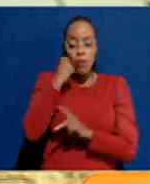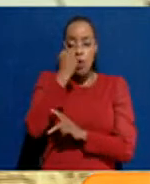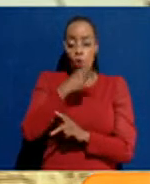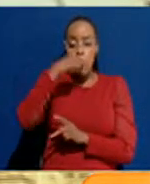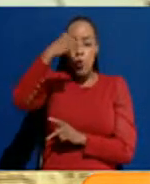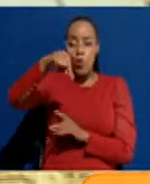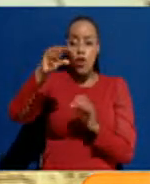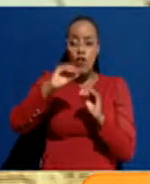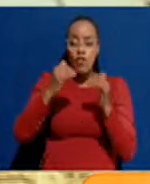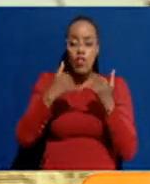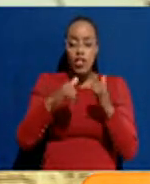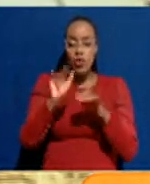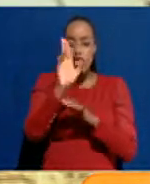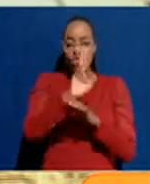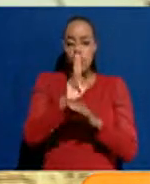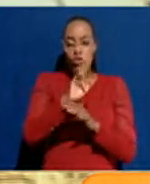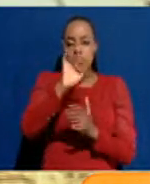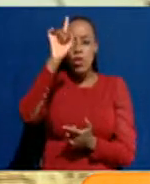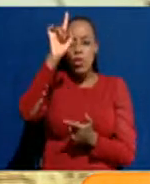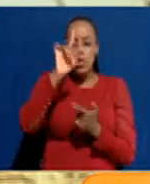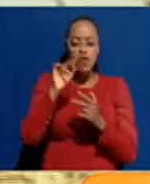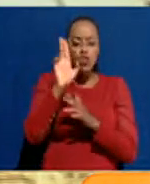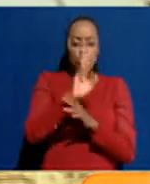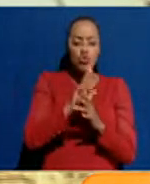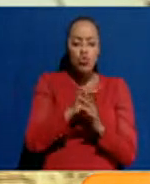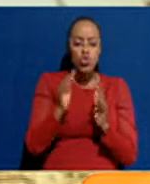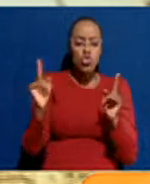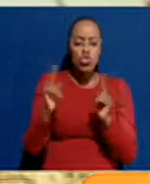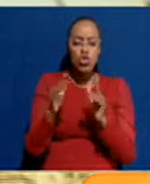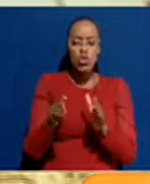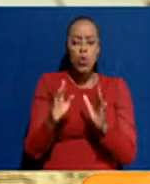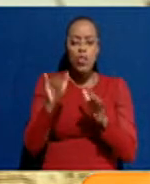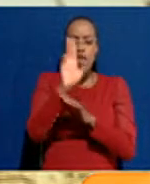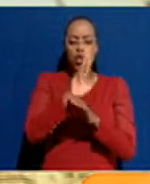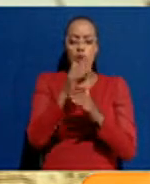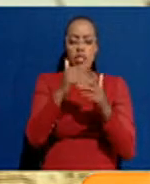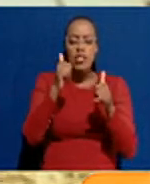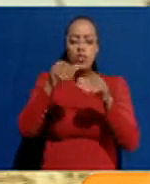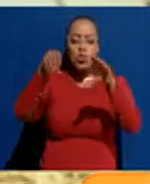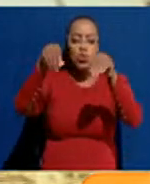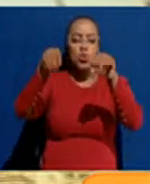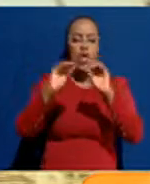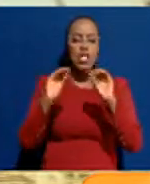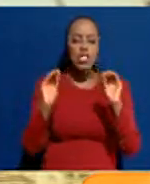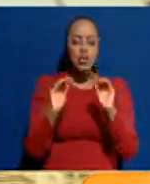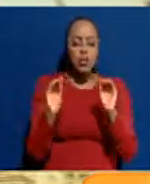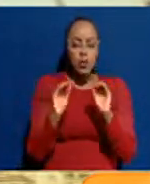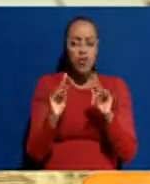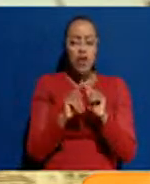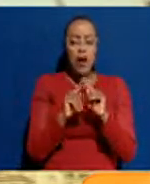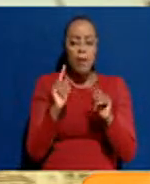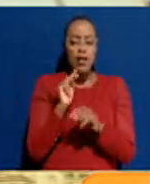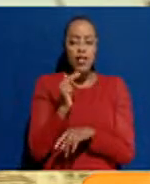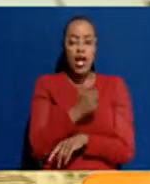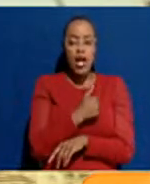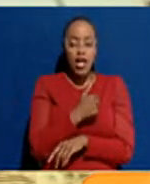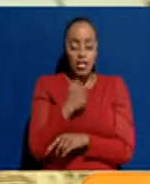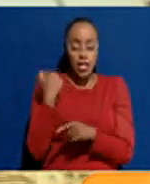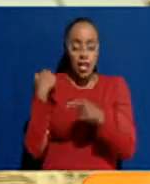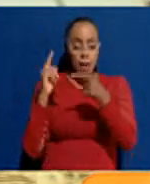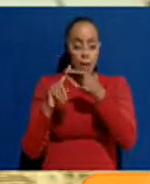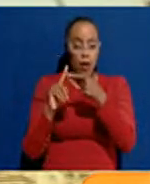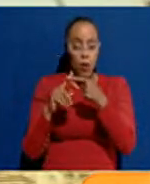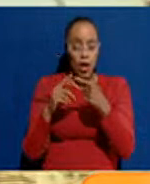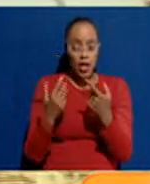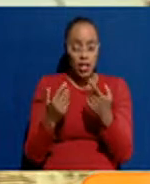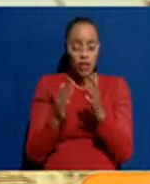They are trying to cut shots, to cut shortcuts. At times, they use materials which are not of the required quality. But we are, first of all,